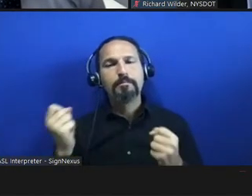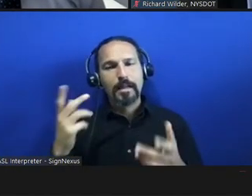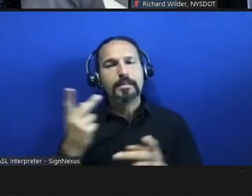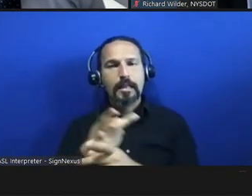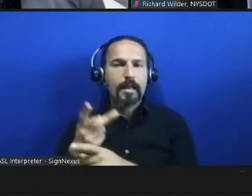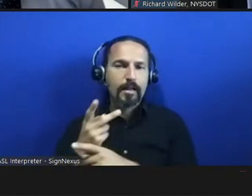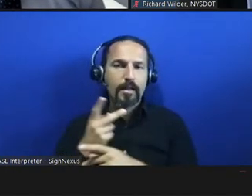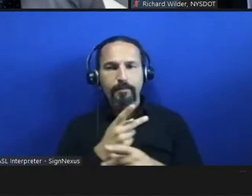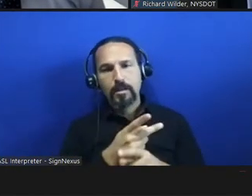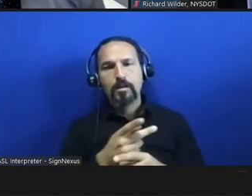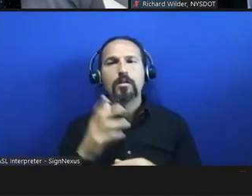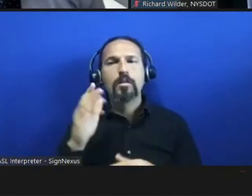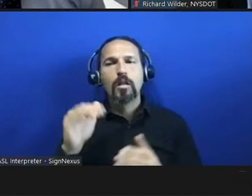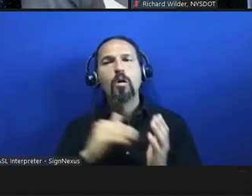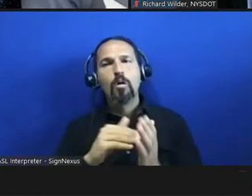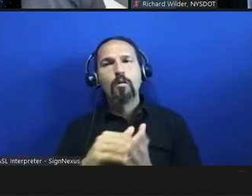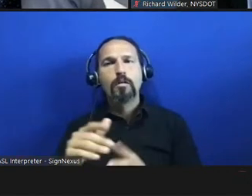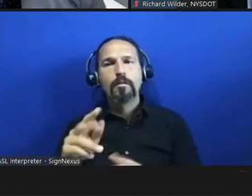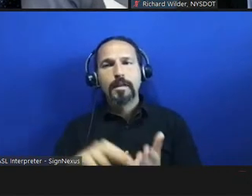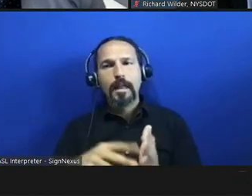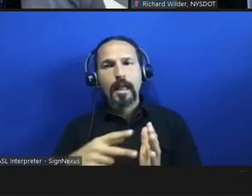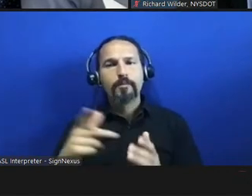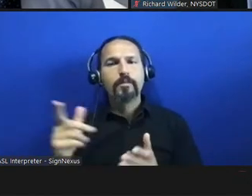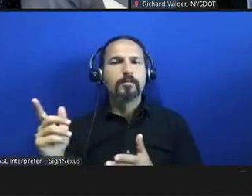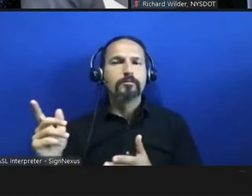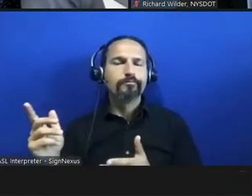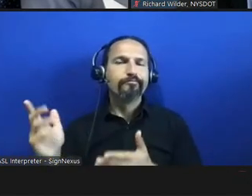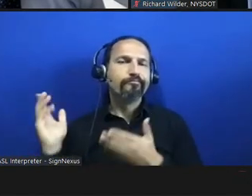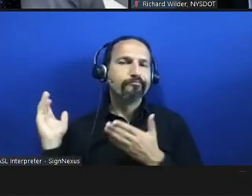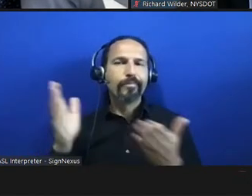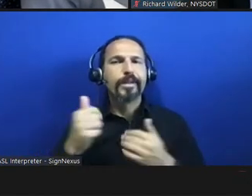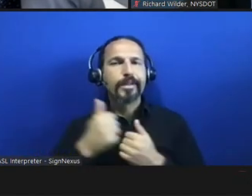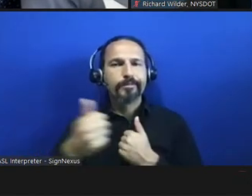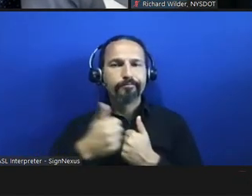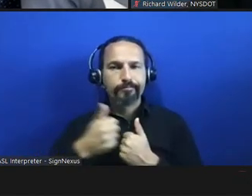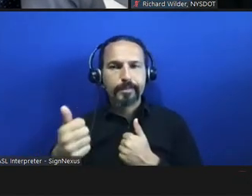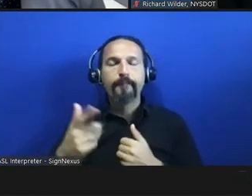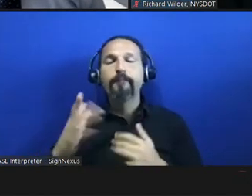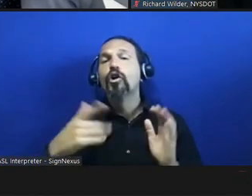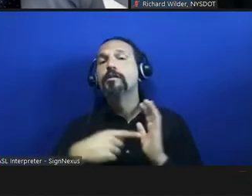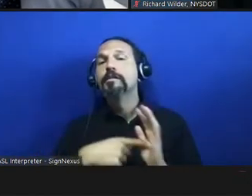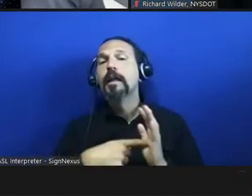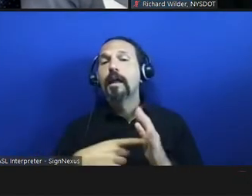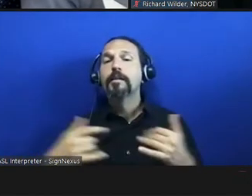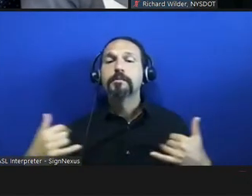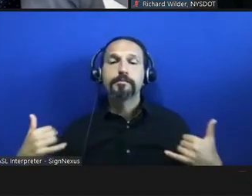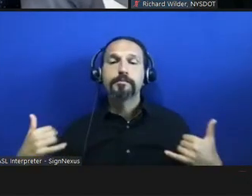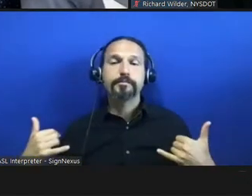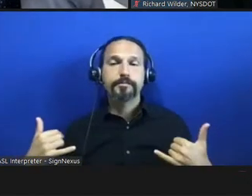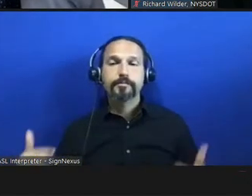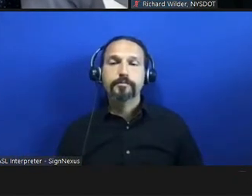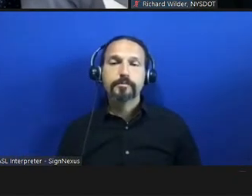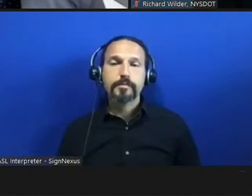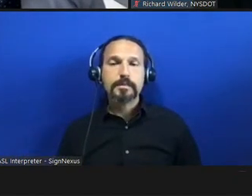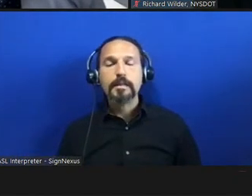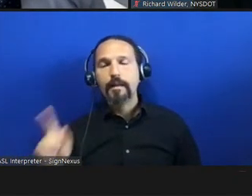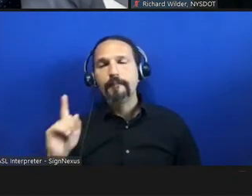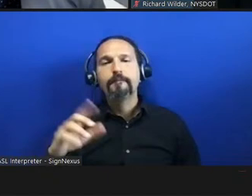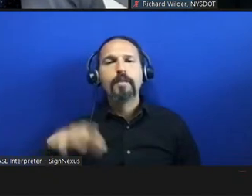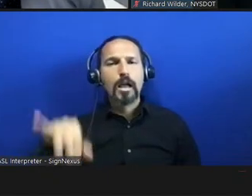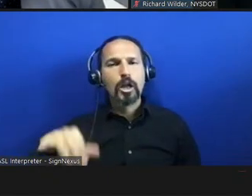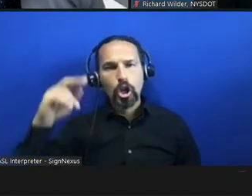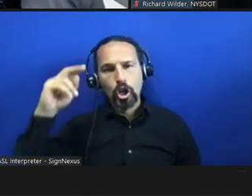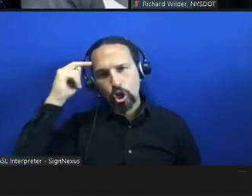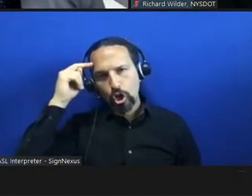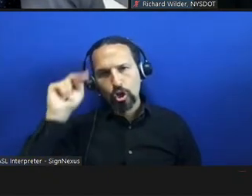be taken care of that often require transporting her um for example right now uh I need to find a neurologist